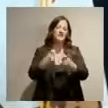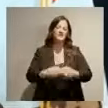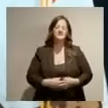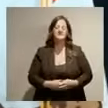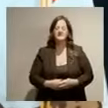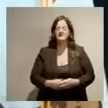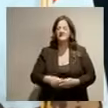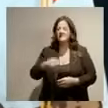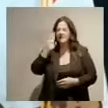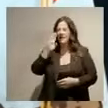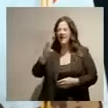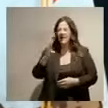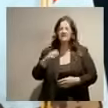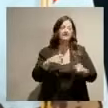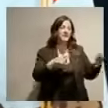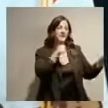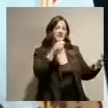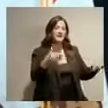Man, it doesn't need to be introduced.